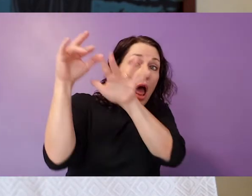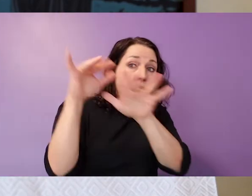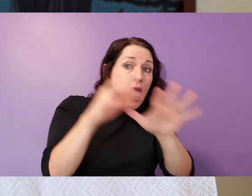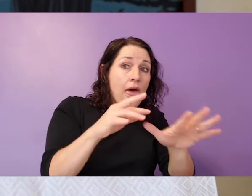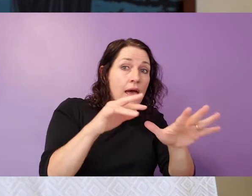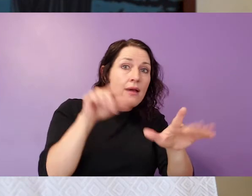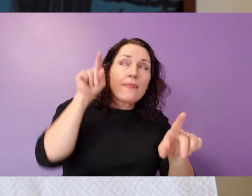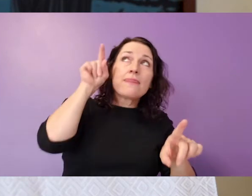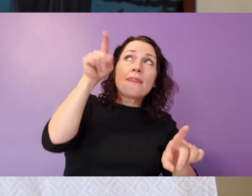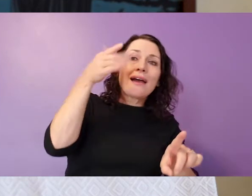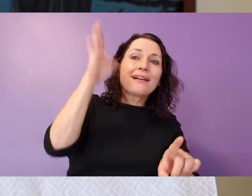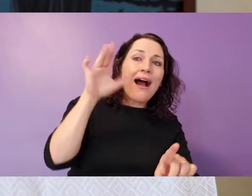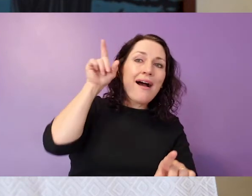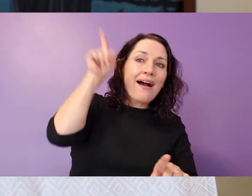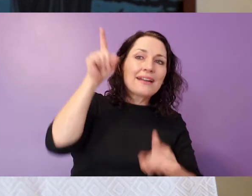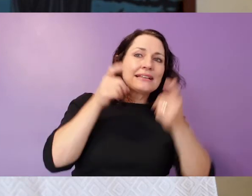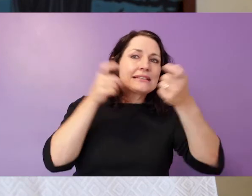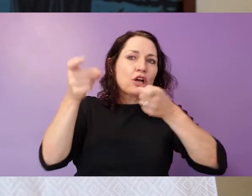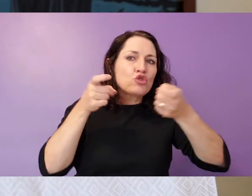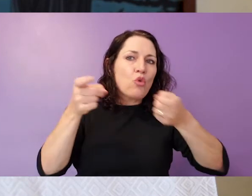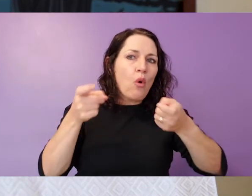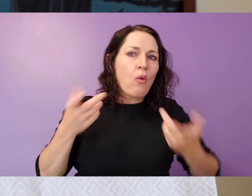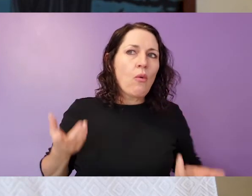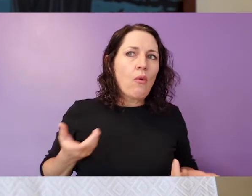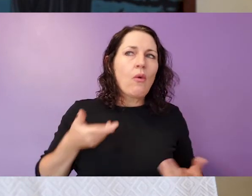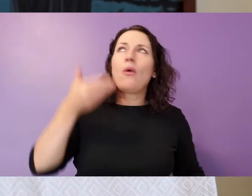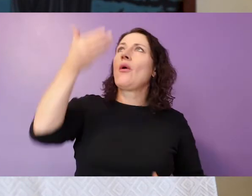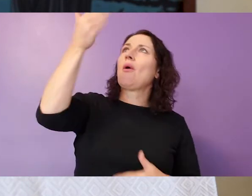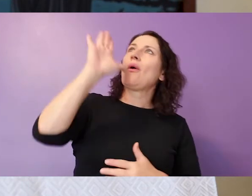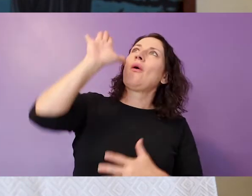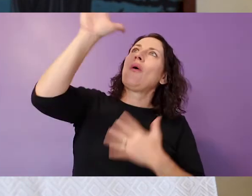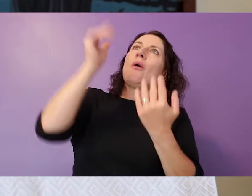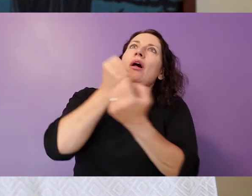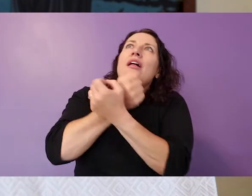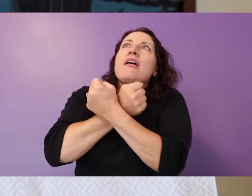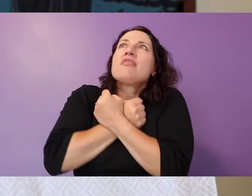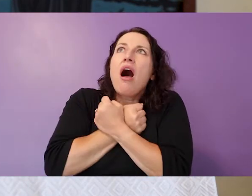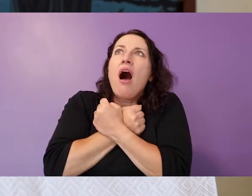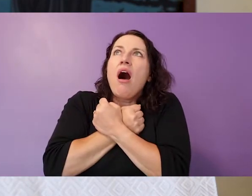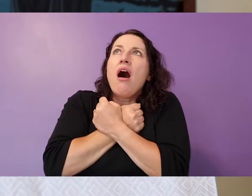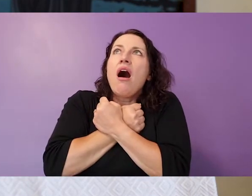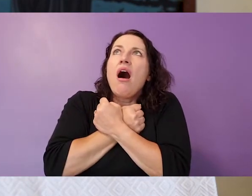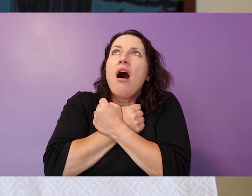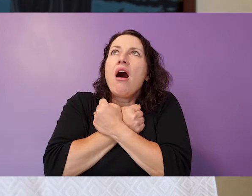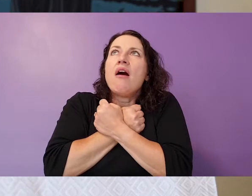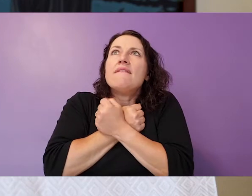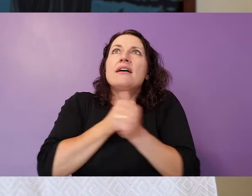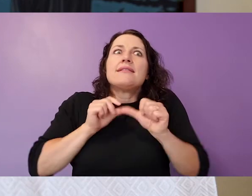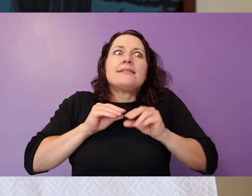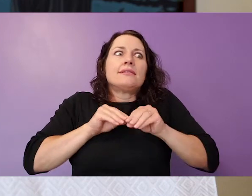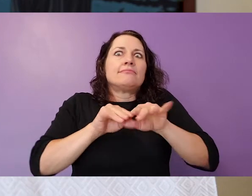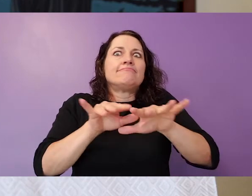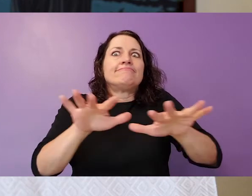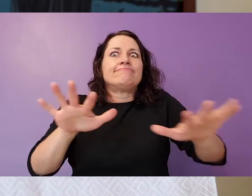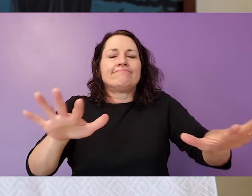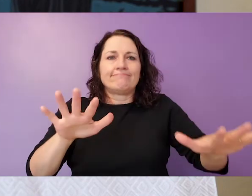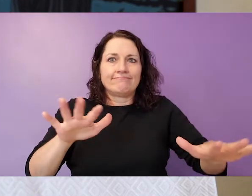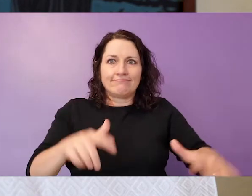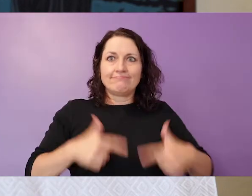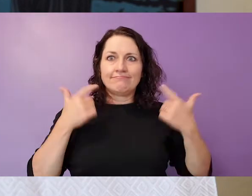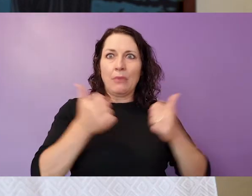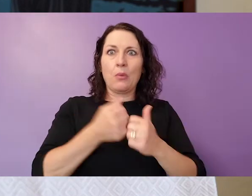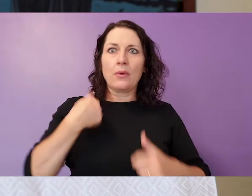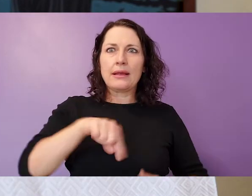That God is in control, or His love is abiding with us better.